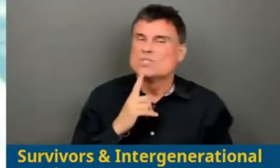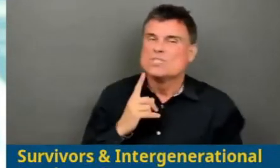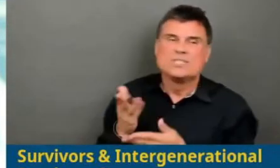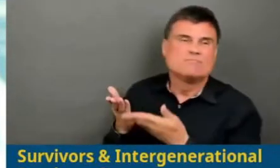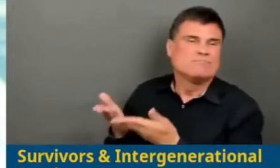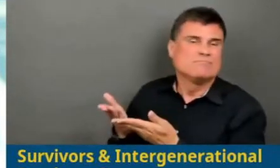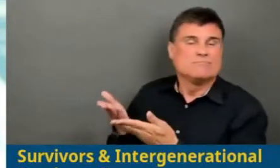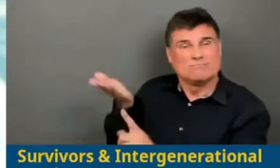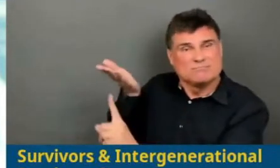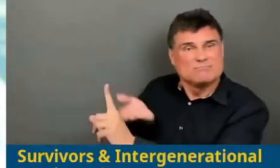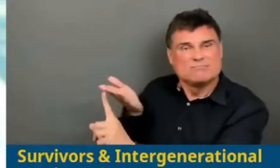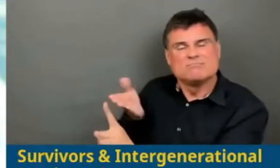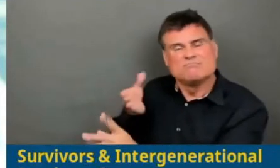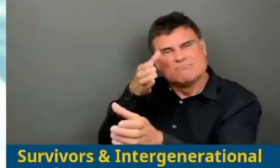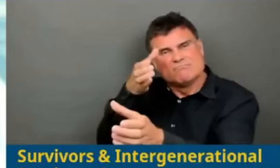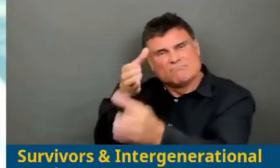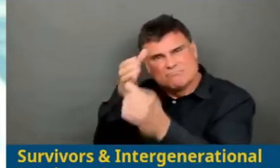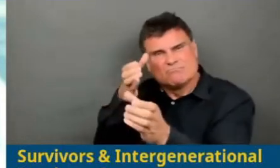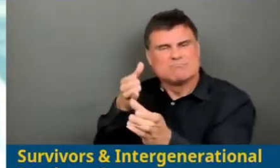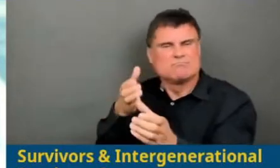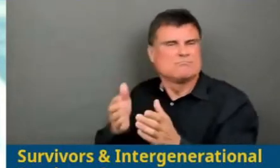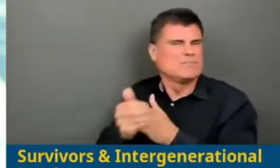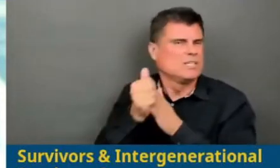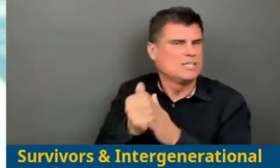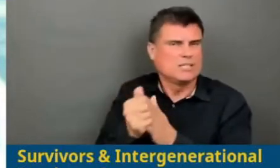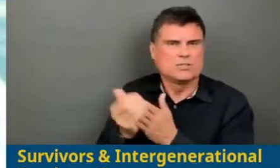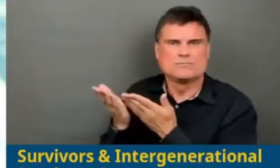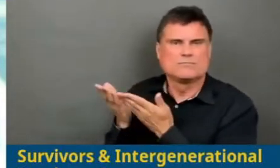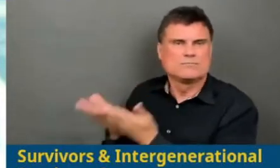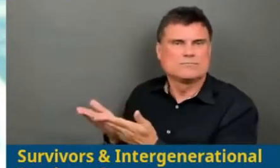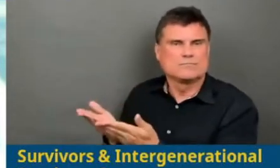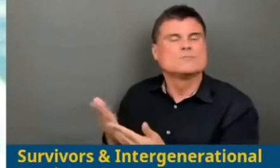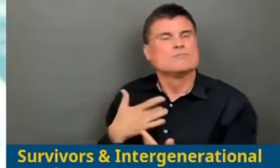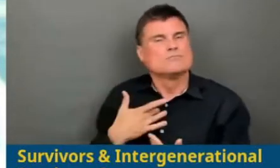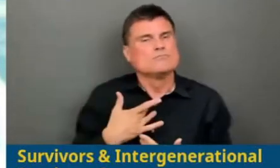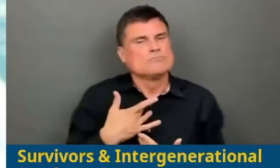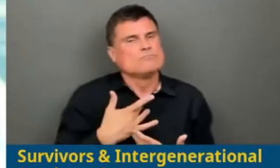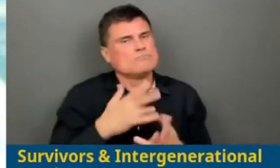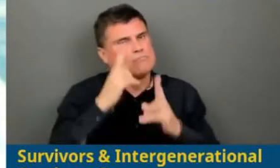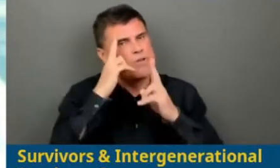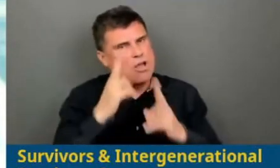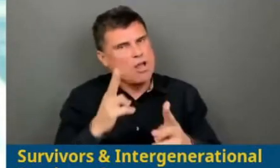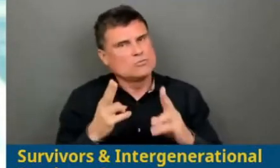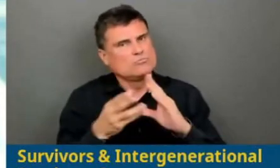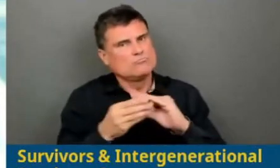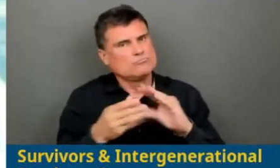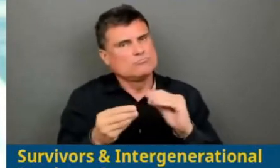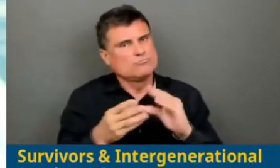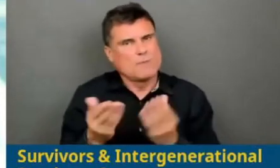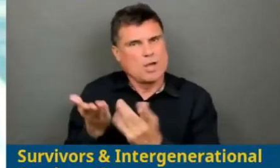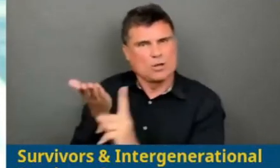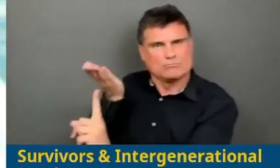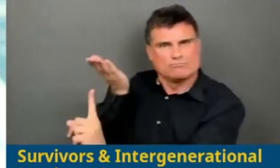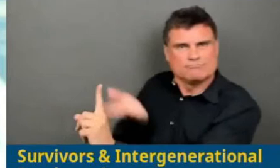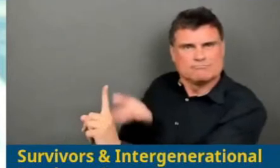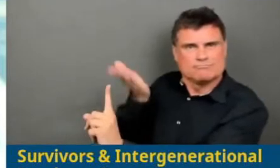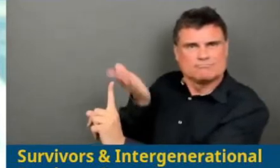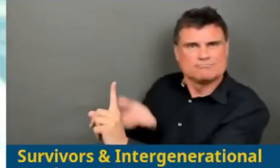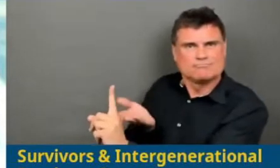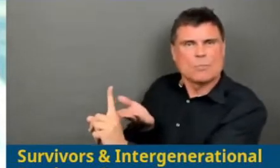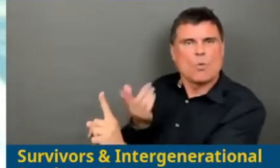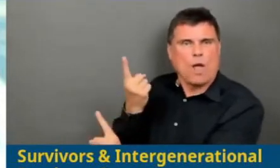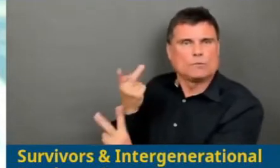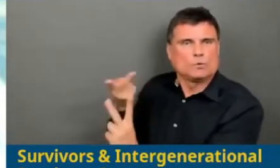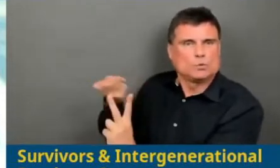leadership, it is my honor to say a few words about Charlene, who will be one of the liaisons. She